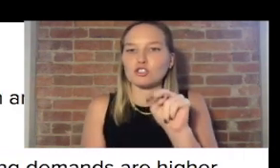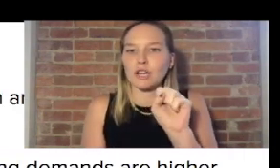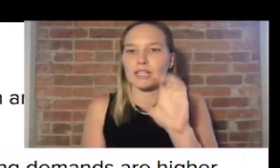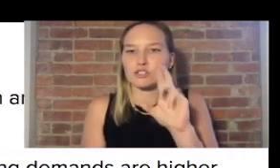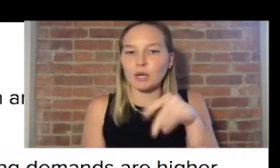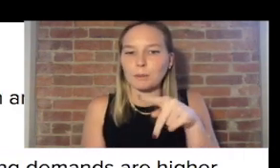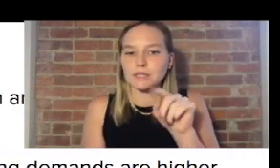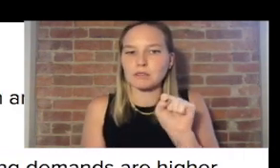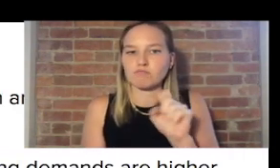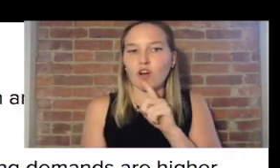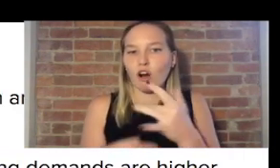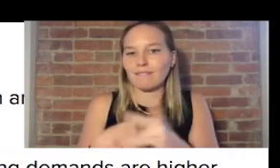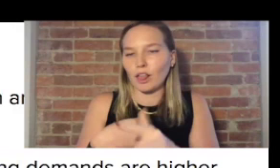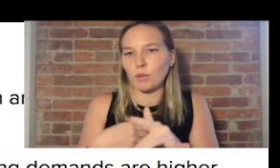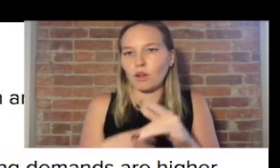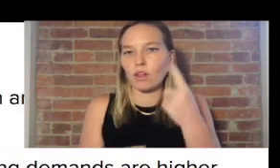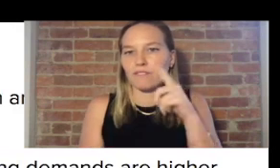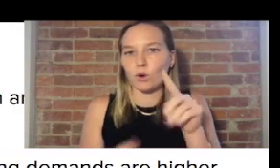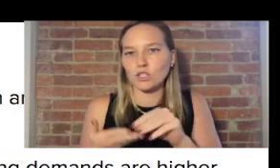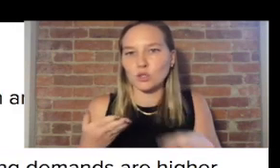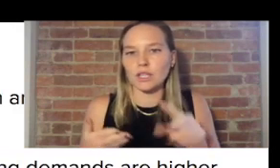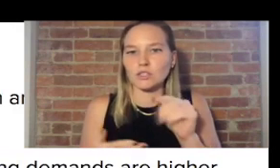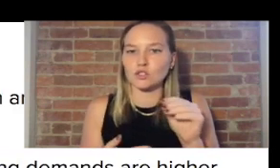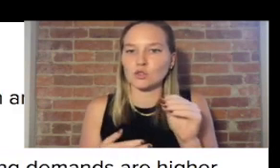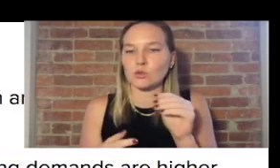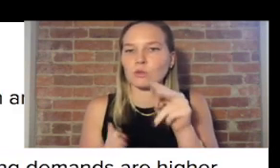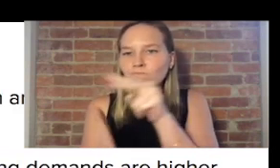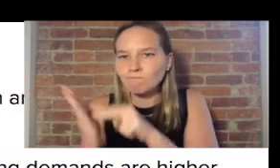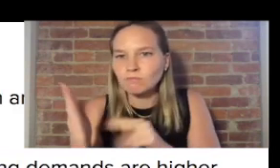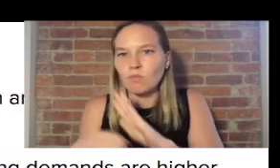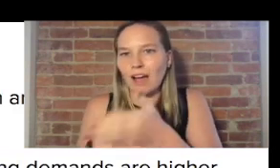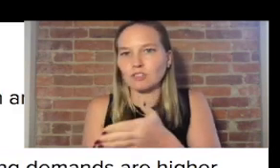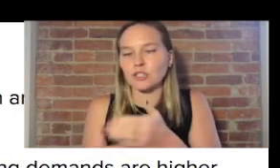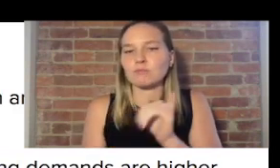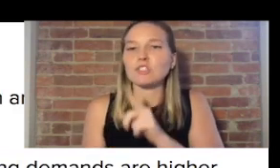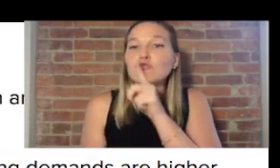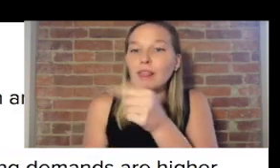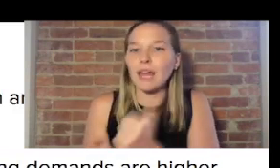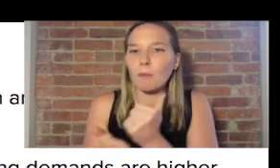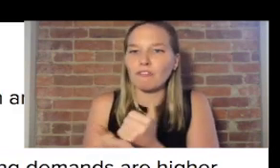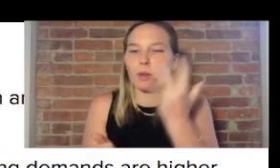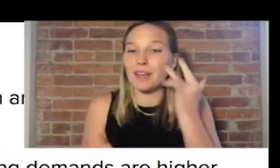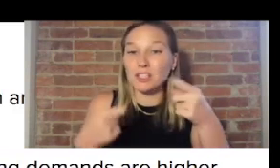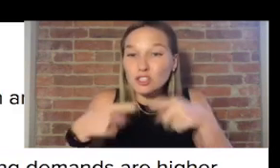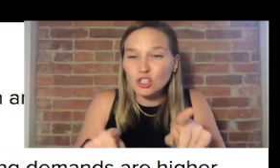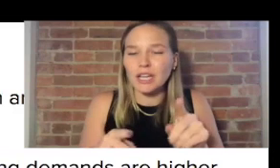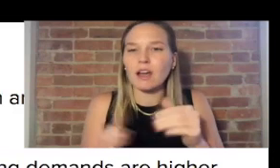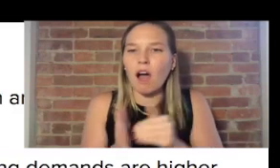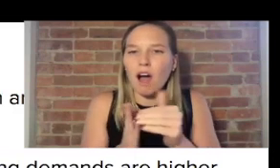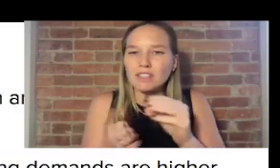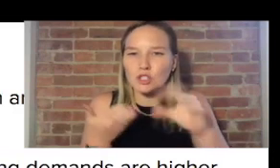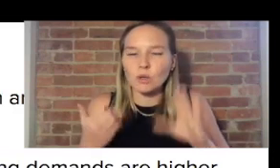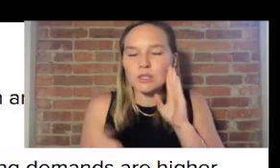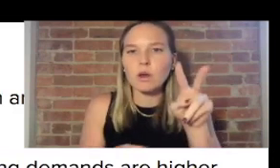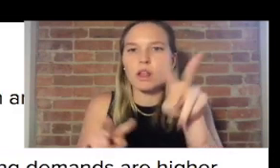But when you have a long video, make sure that you also have a full transcript that is available so that students can read the content